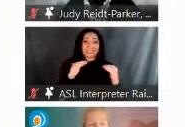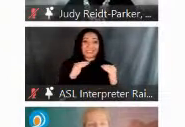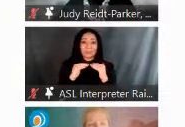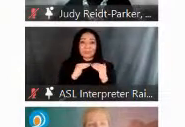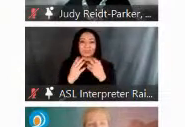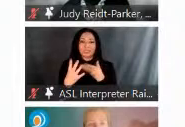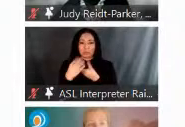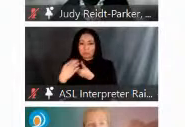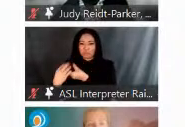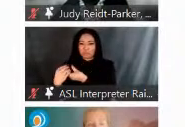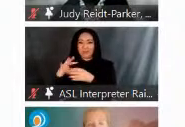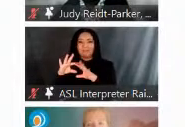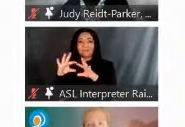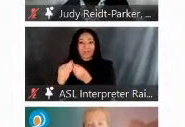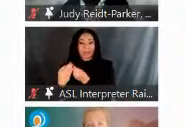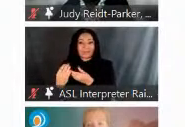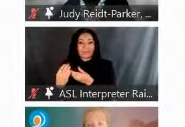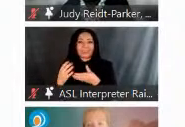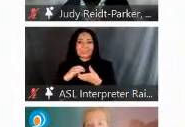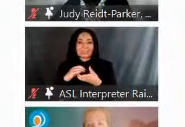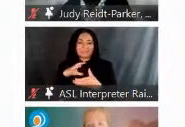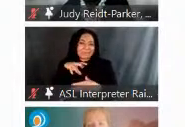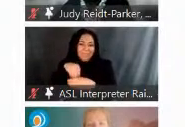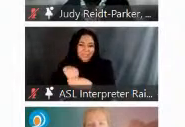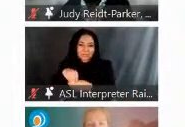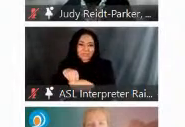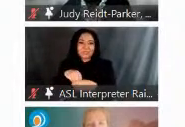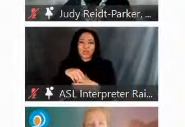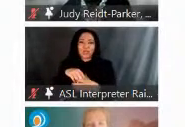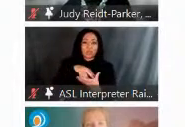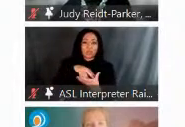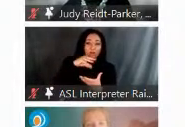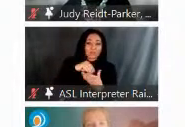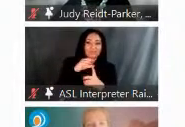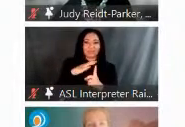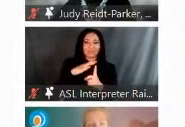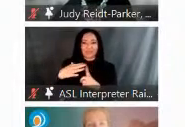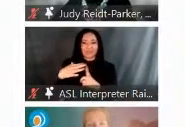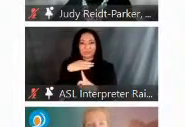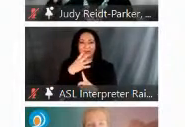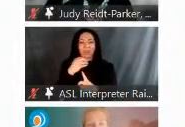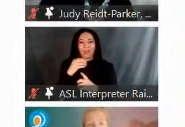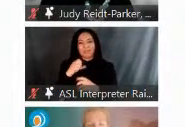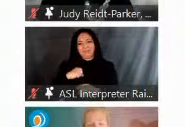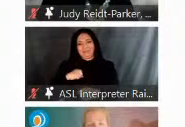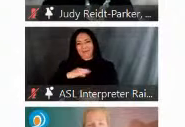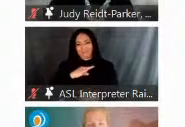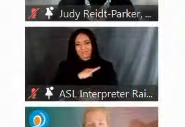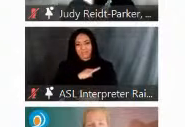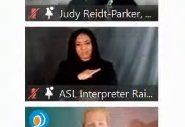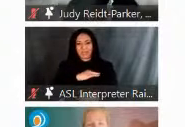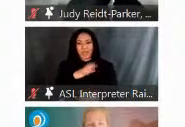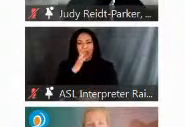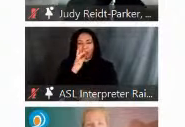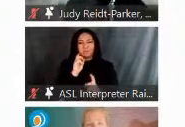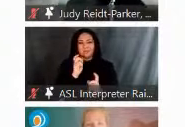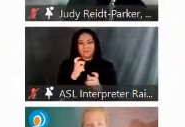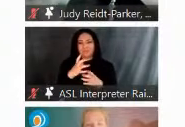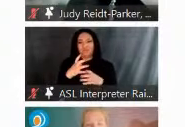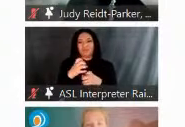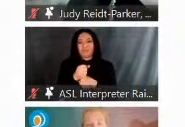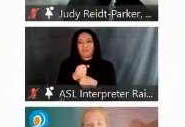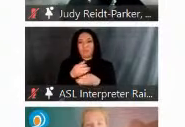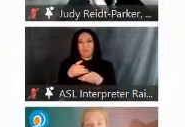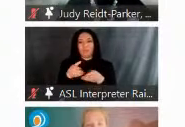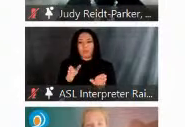engagement, the learning environment, and staffing. I'm going to be giving a brief overview of the standards, and then Judy